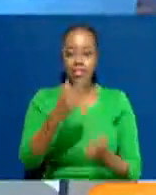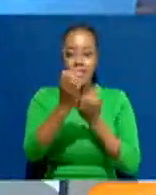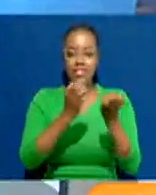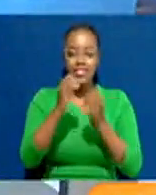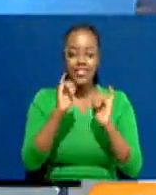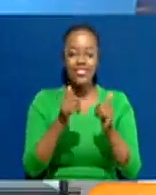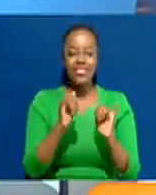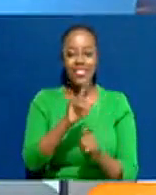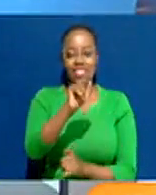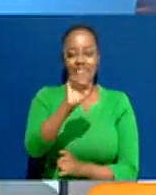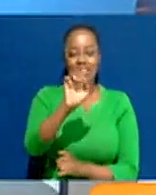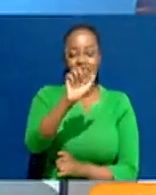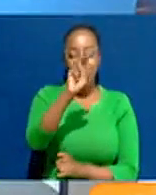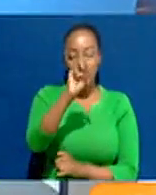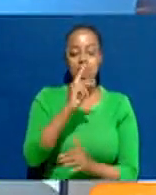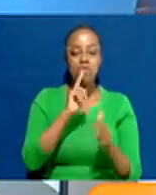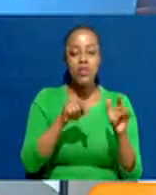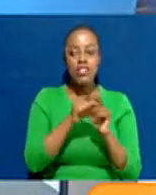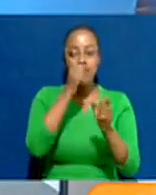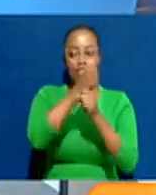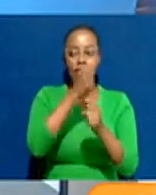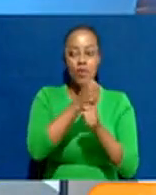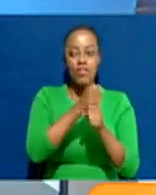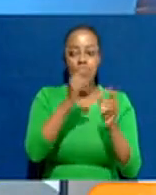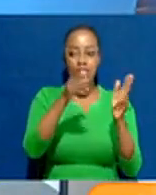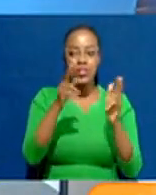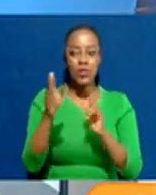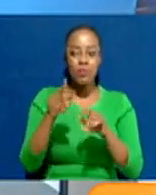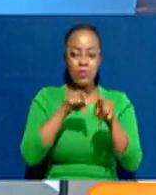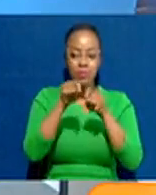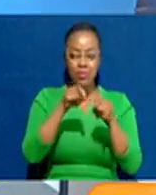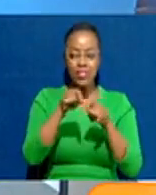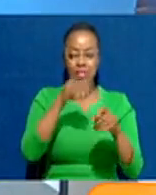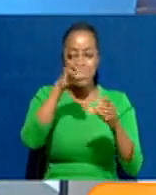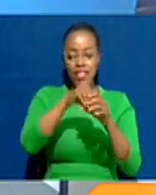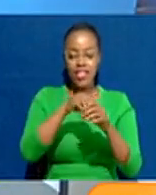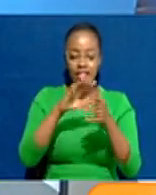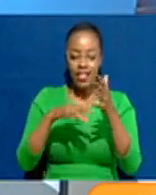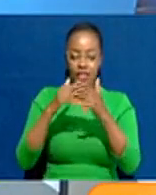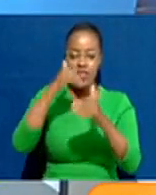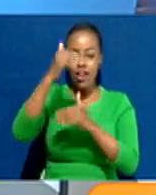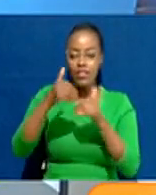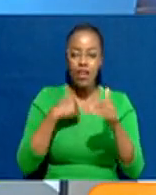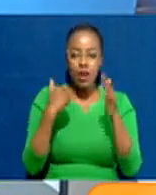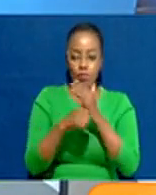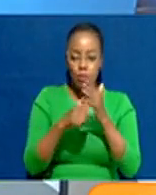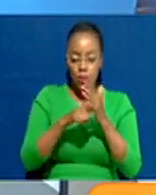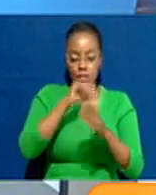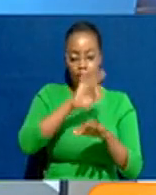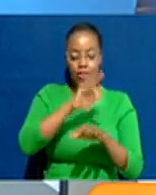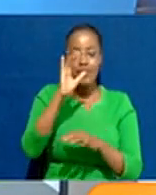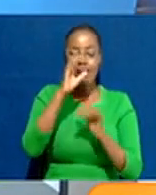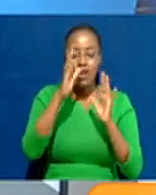As Telkom Kenya says that they are working to restore normal operations within the network following an outage that has affected its